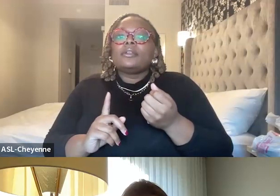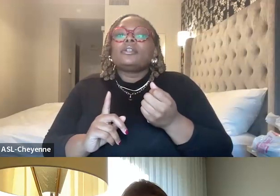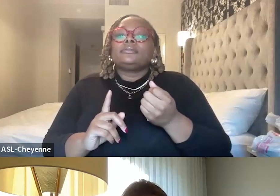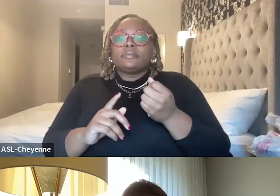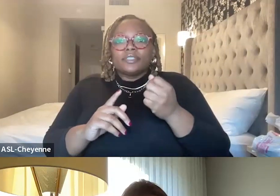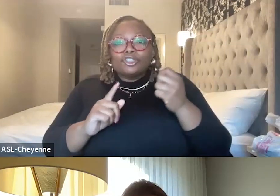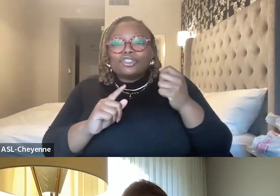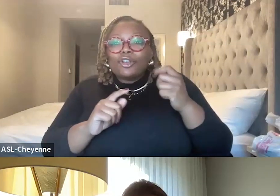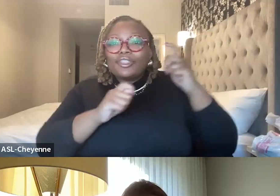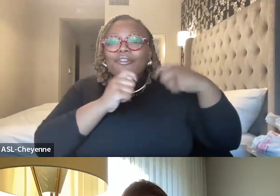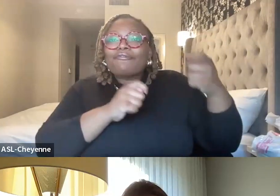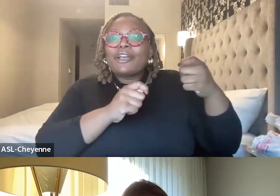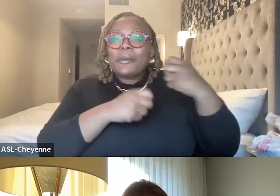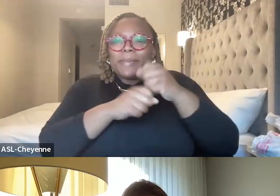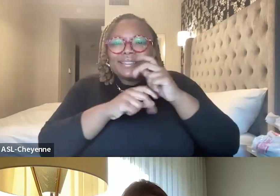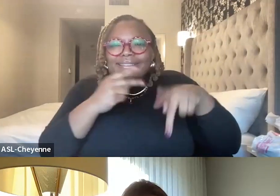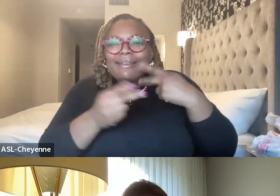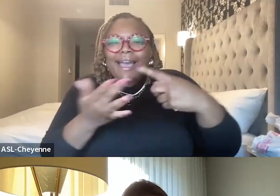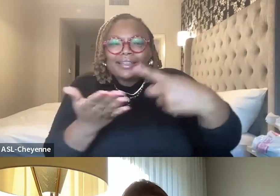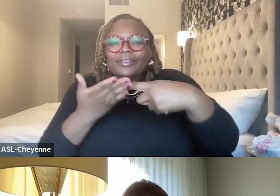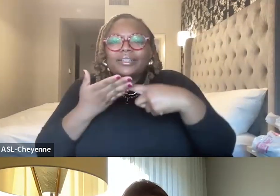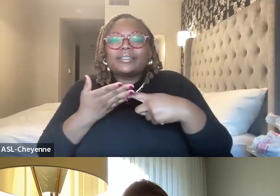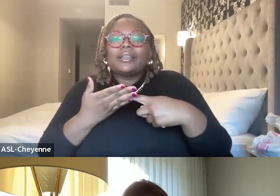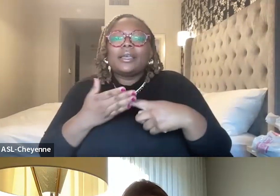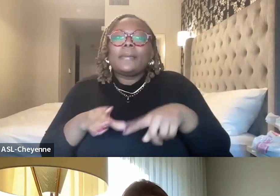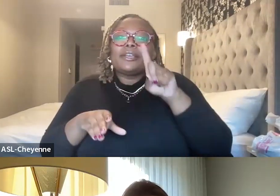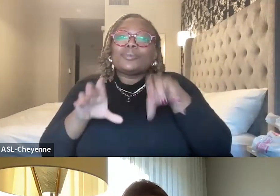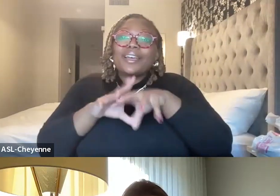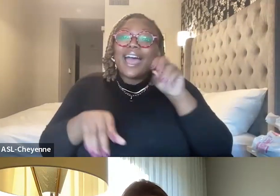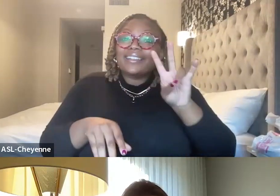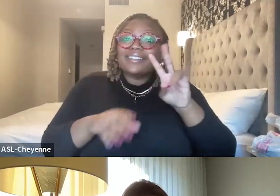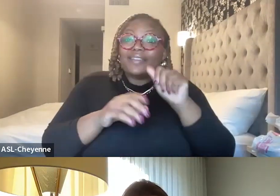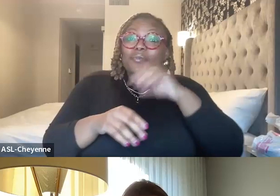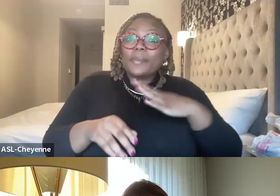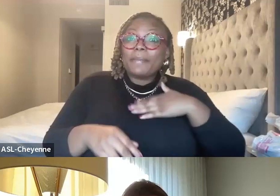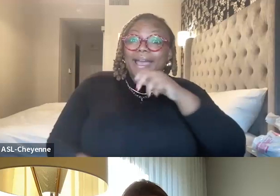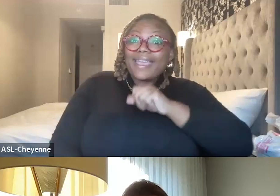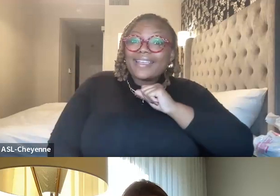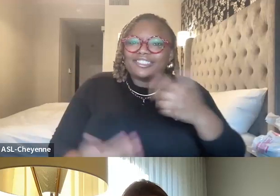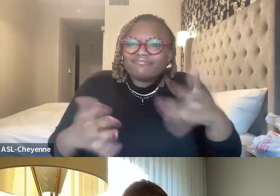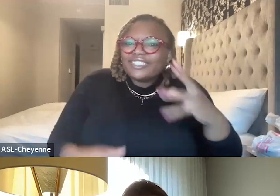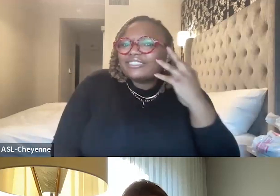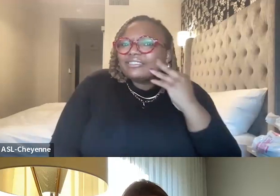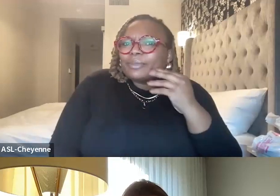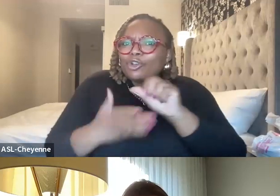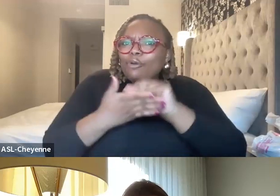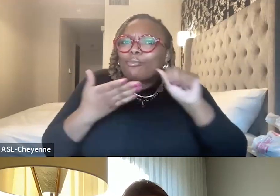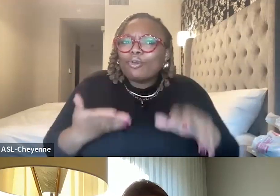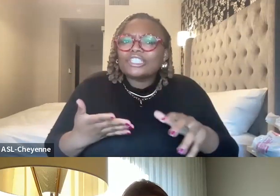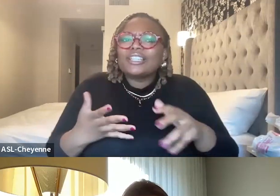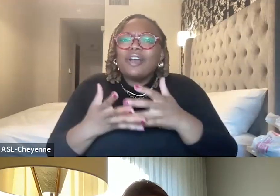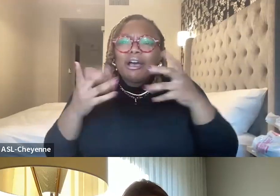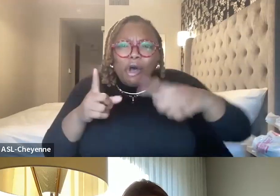of empathy, because in Brazil, 1 of each 7 women my age had an abortion. So it's, of course, all